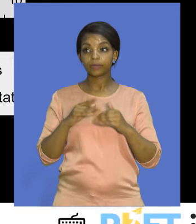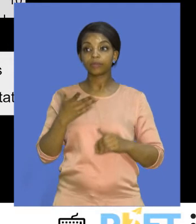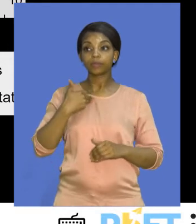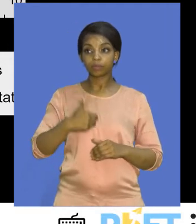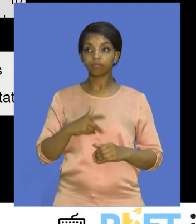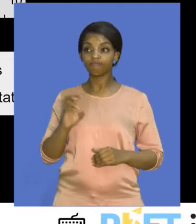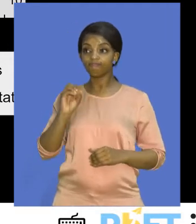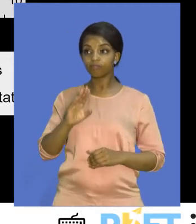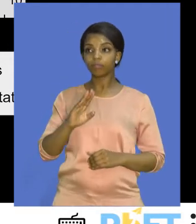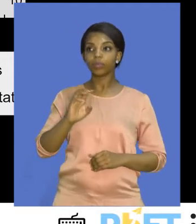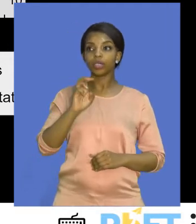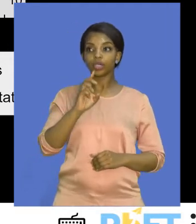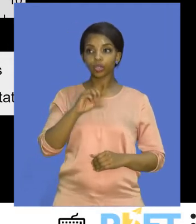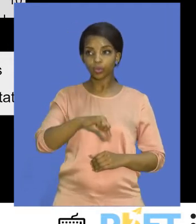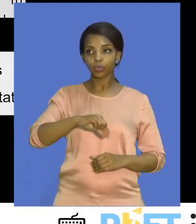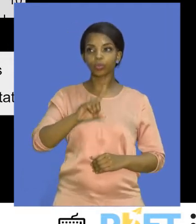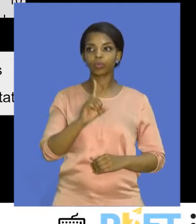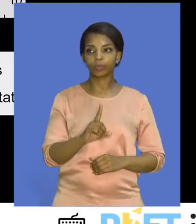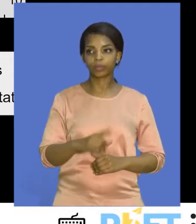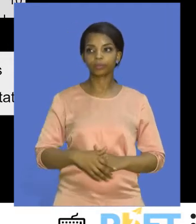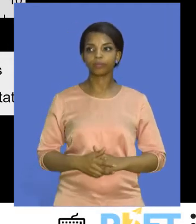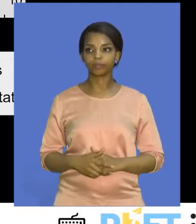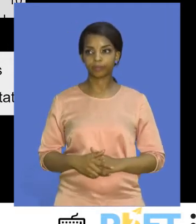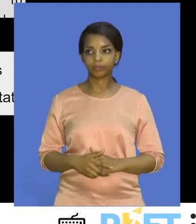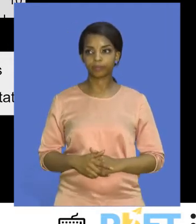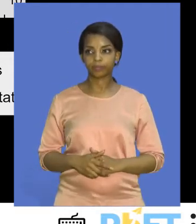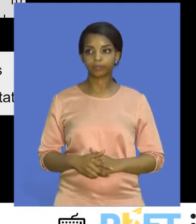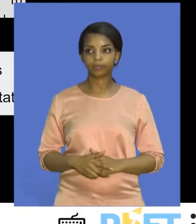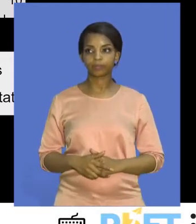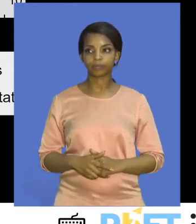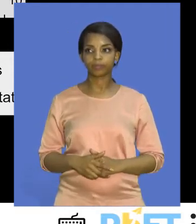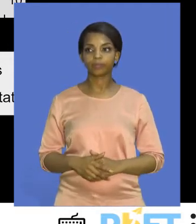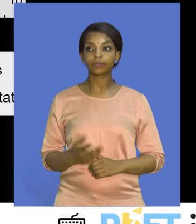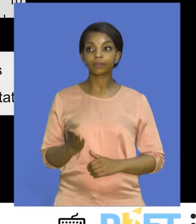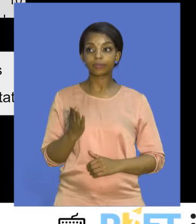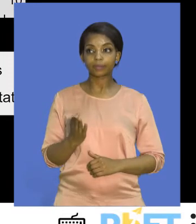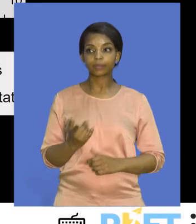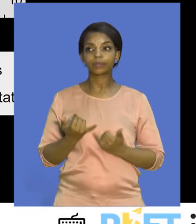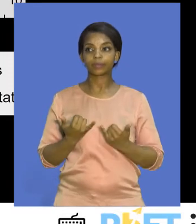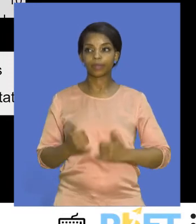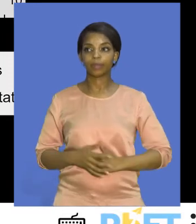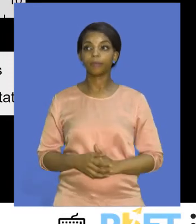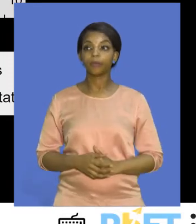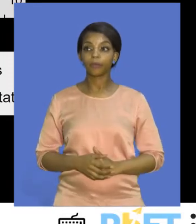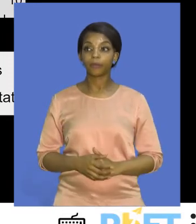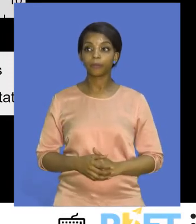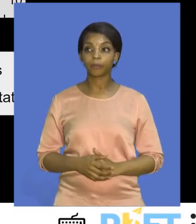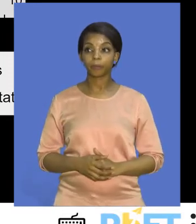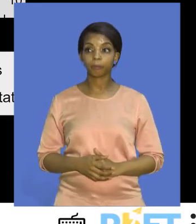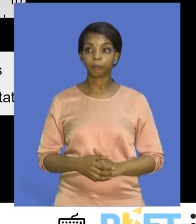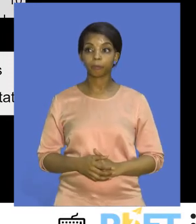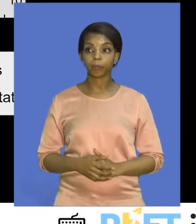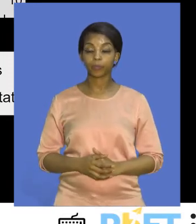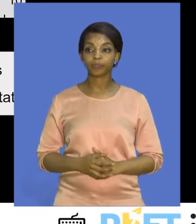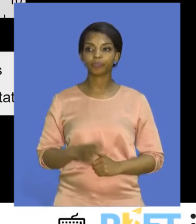measurement easier. Okay, there is the force. Okay, there is the force. I must change this one